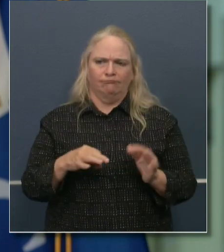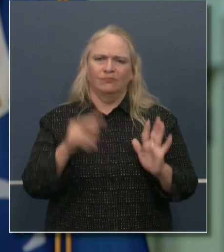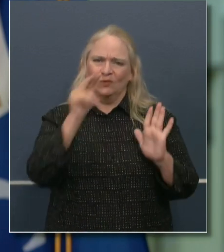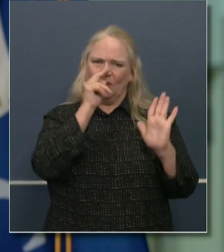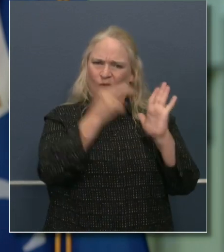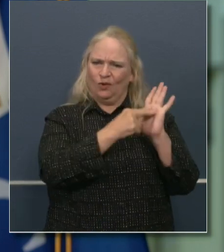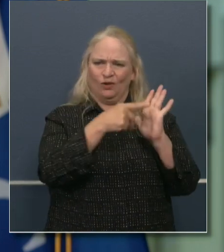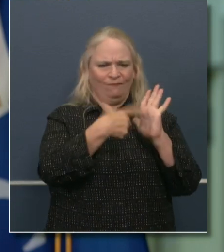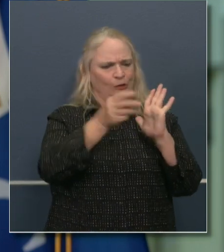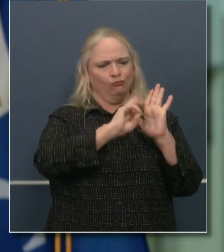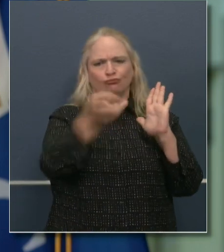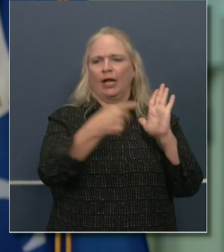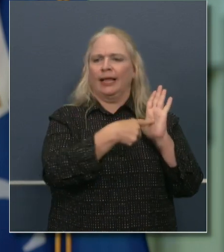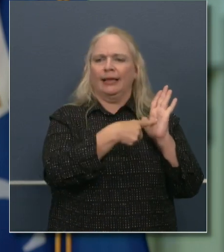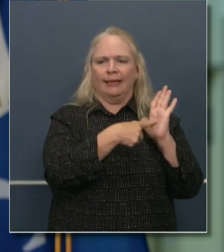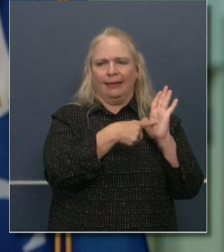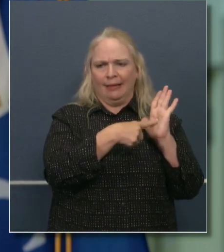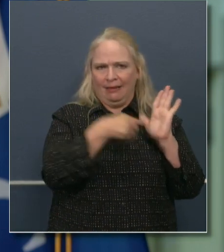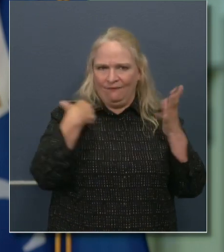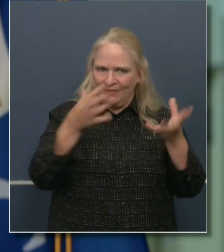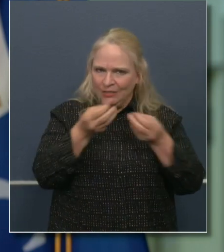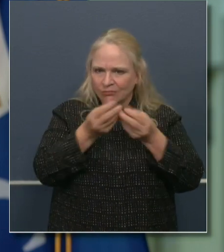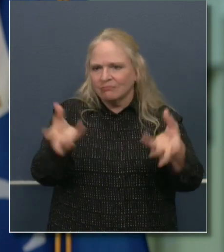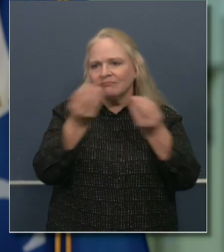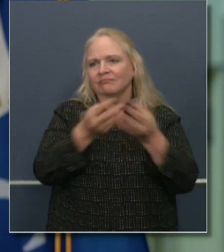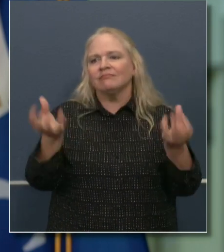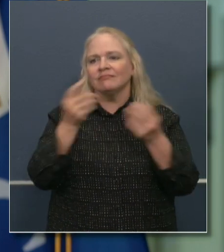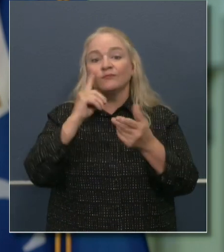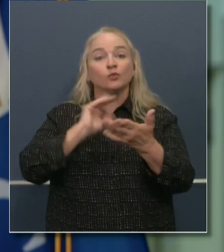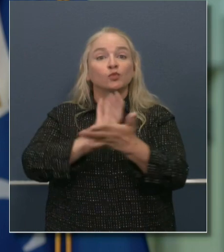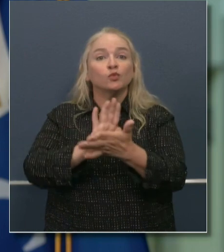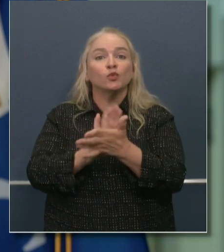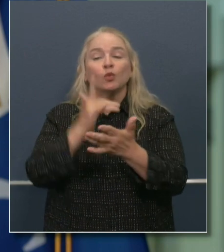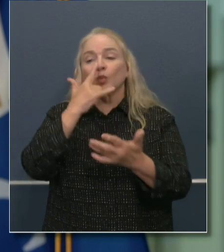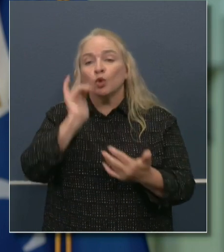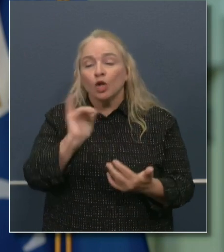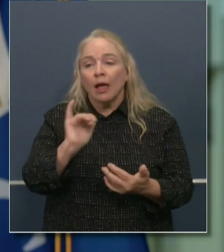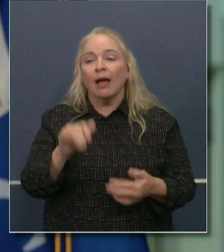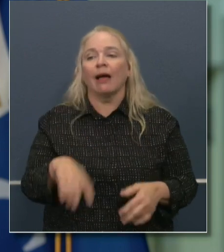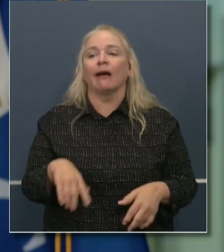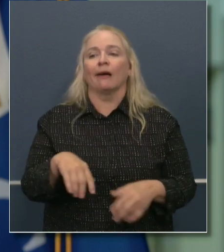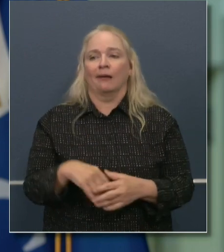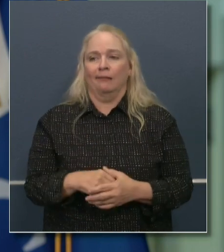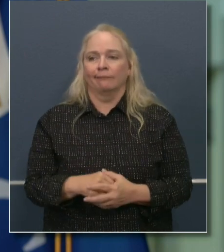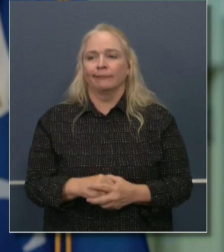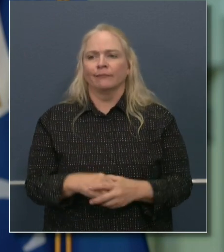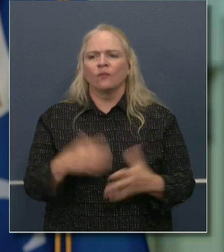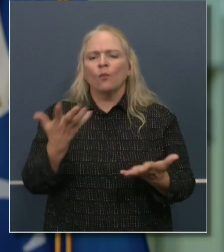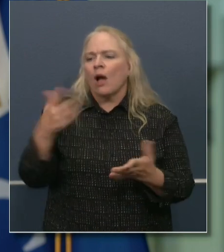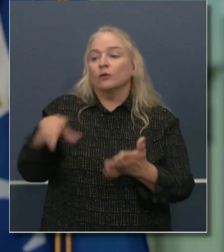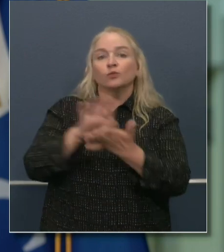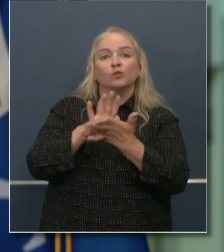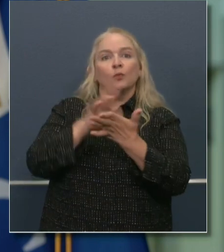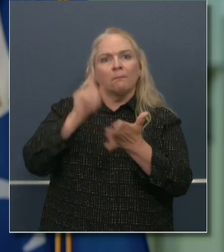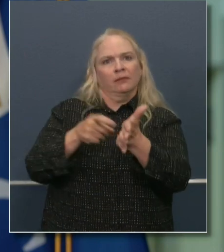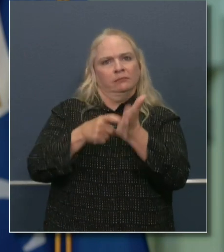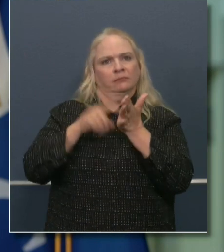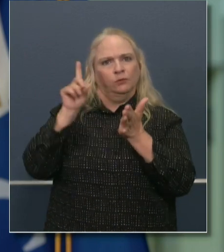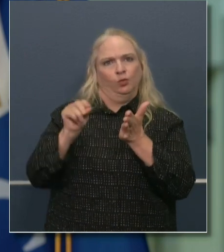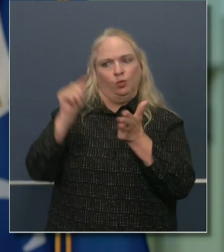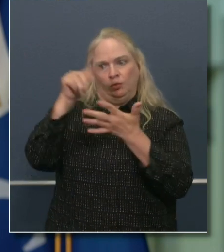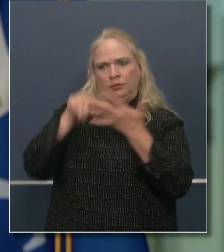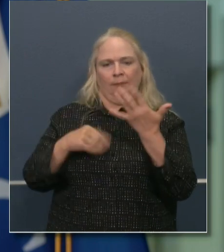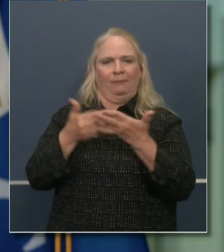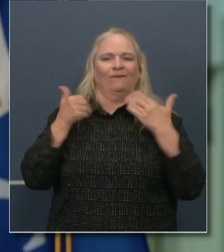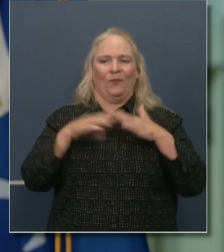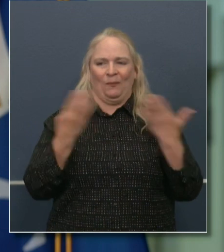guidance we put out through our Department of Public Health. You'll see as well what CDE put out,